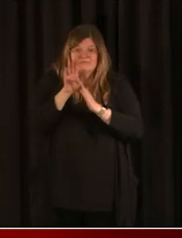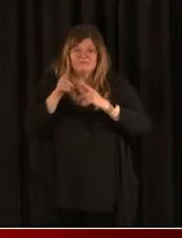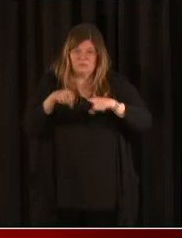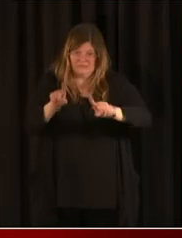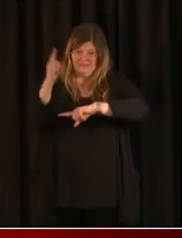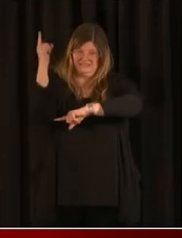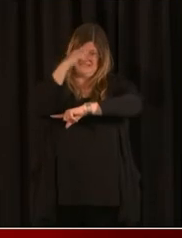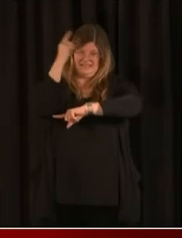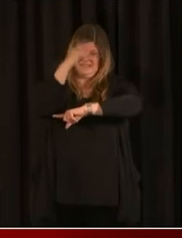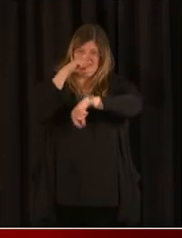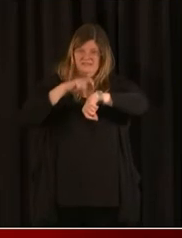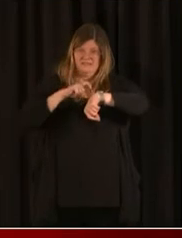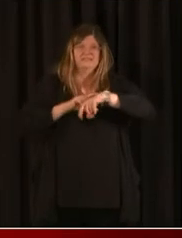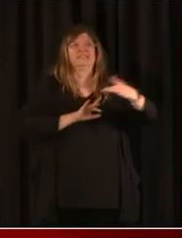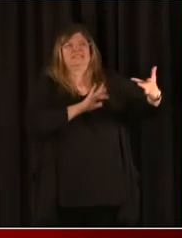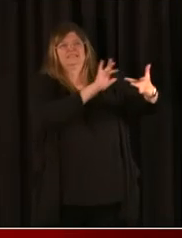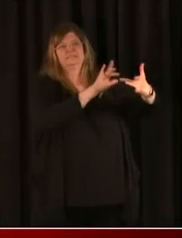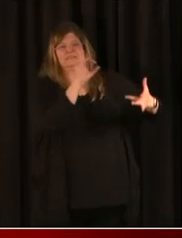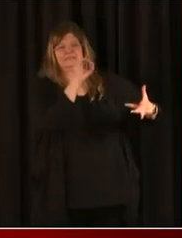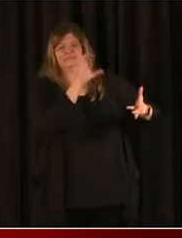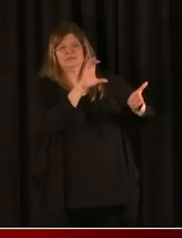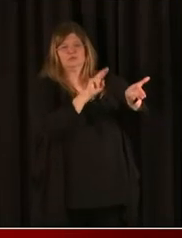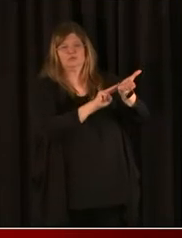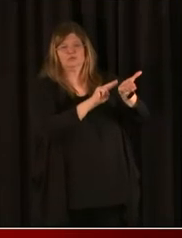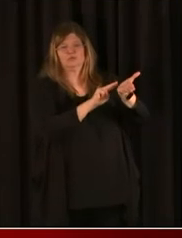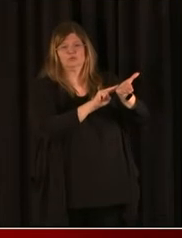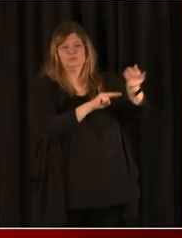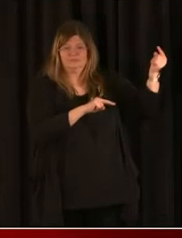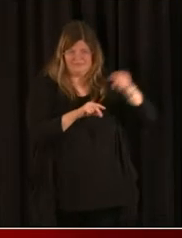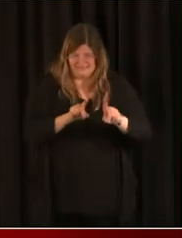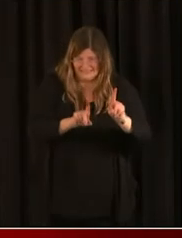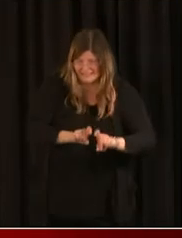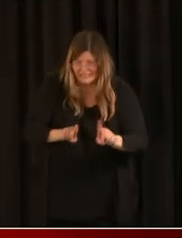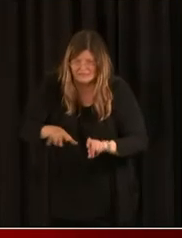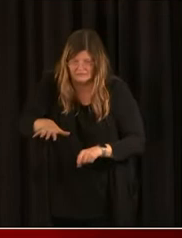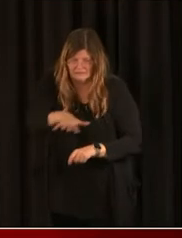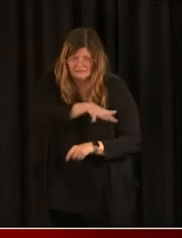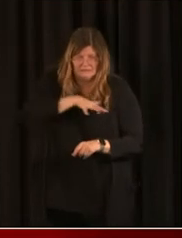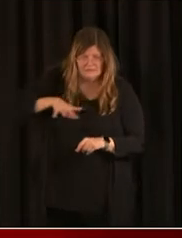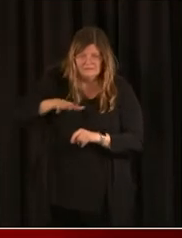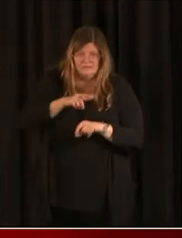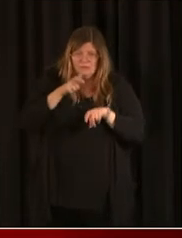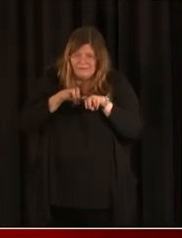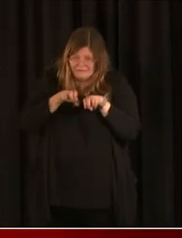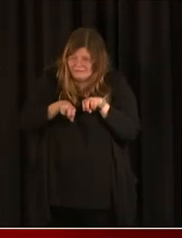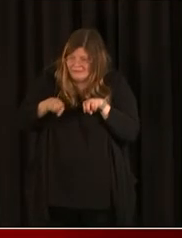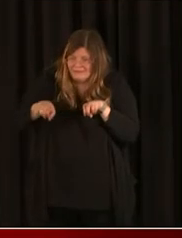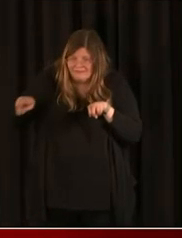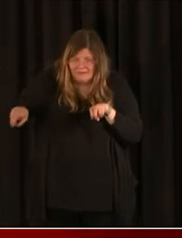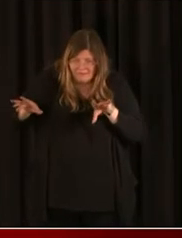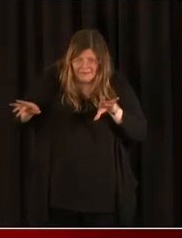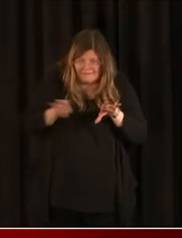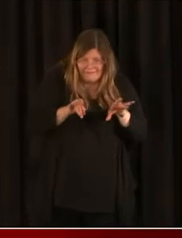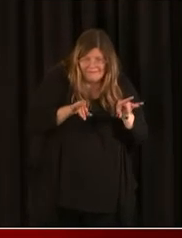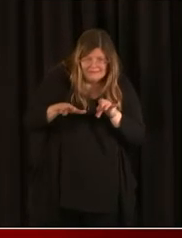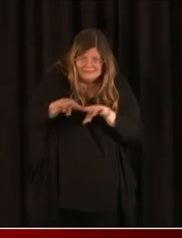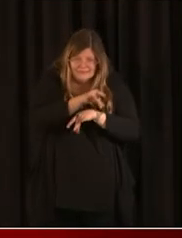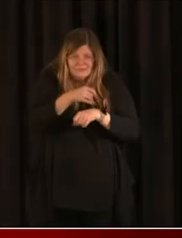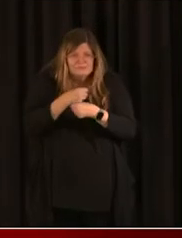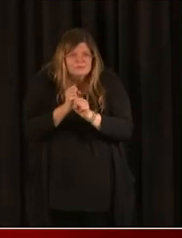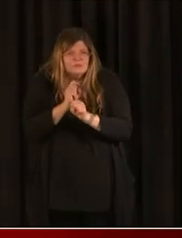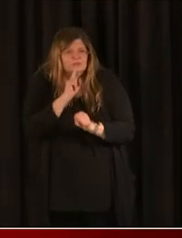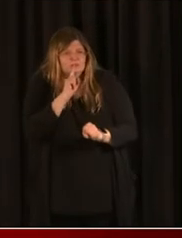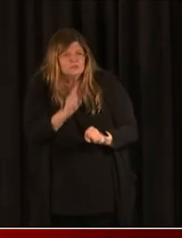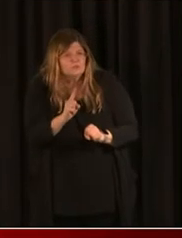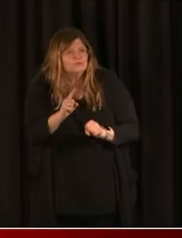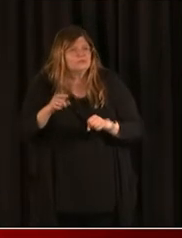school nurse to the site for the staff member to be tested. The staff member can also choose to just follow up with their health